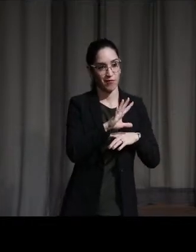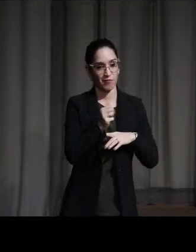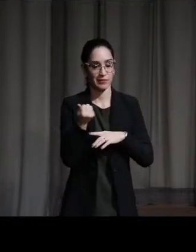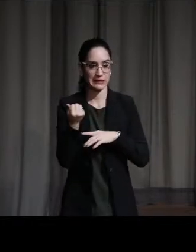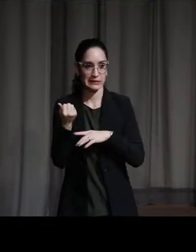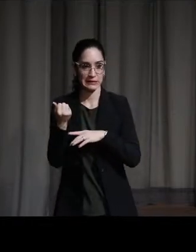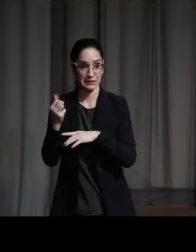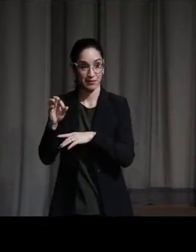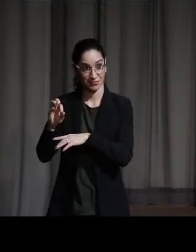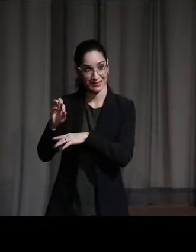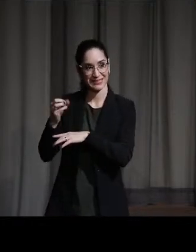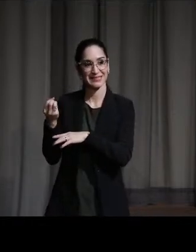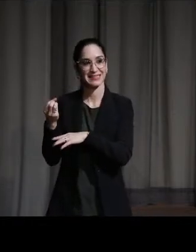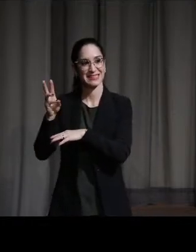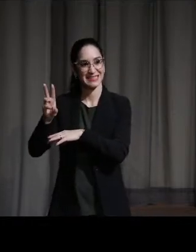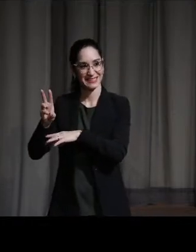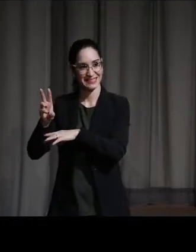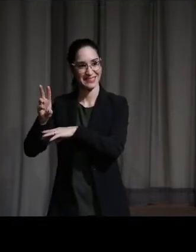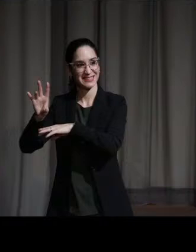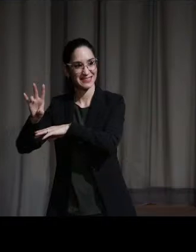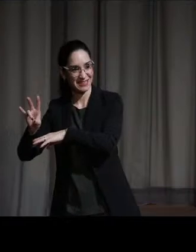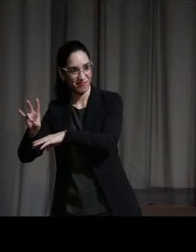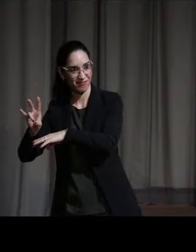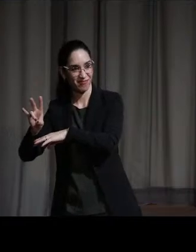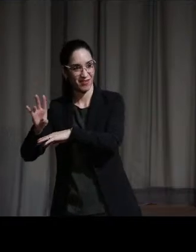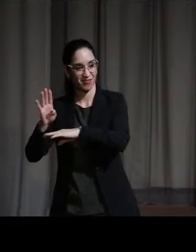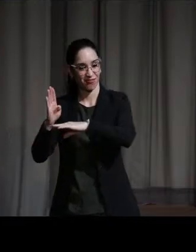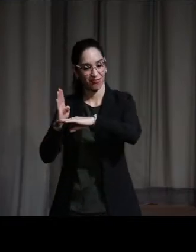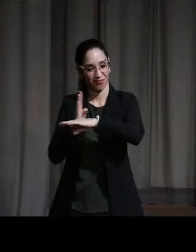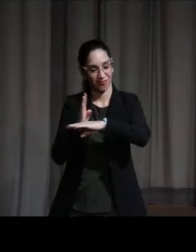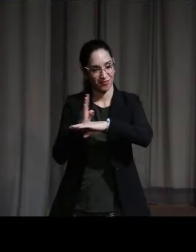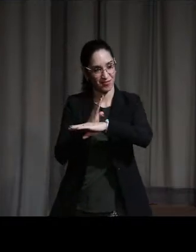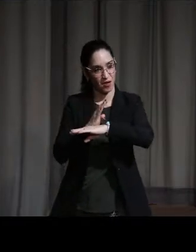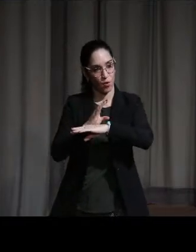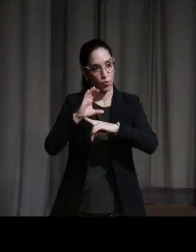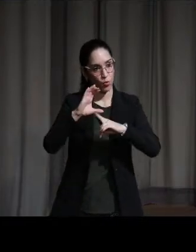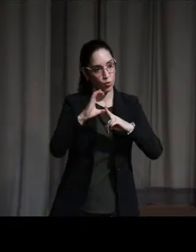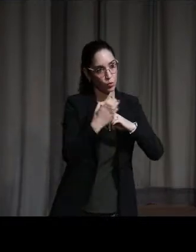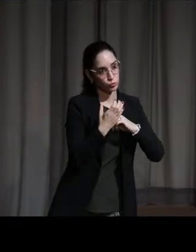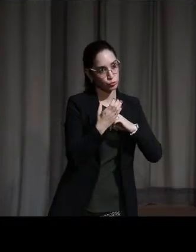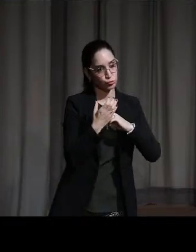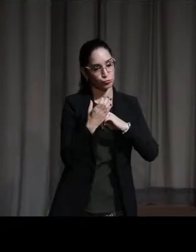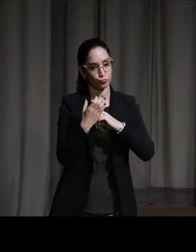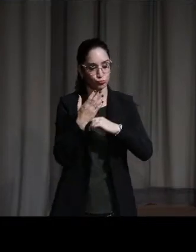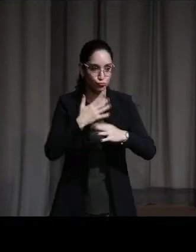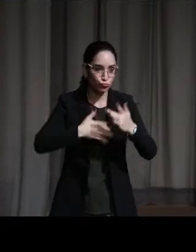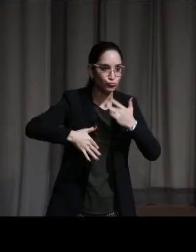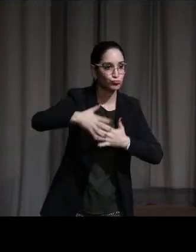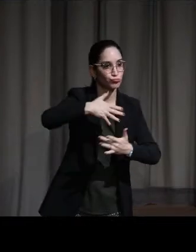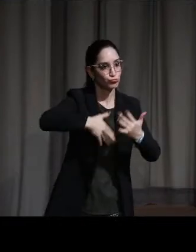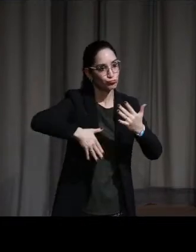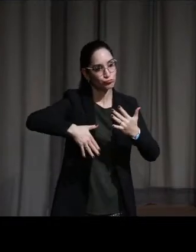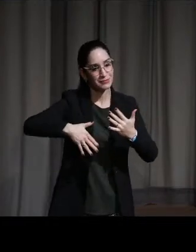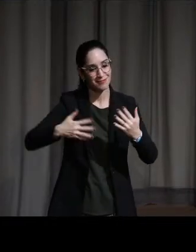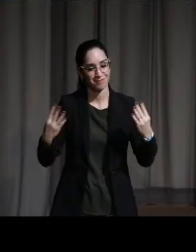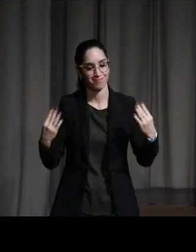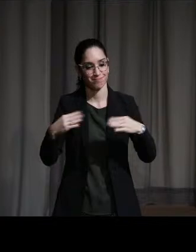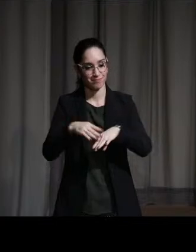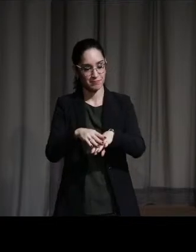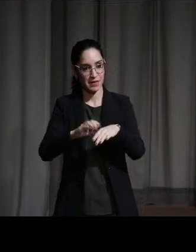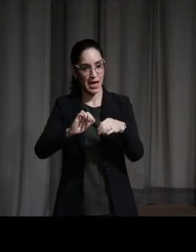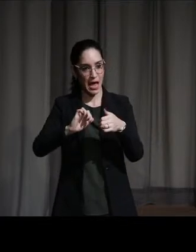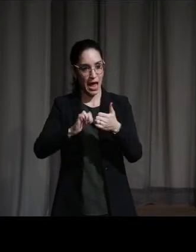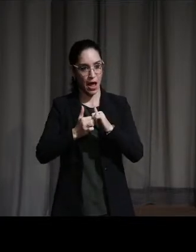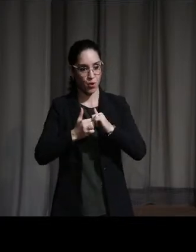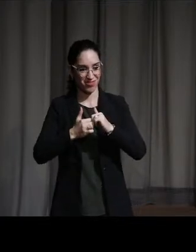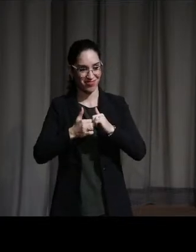of, you know, socioculturally speaking and politically speaking, there was definitely a pull and